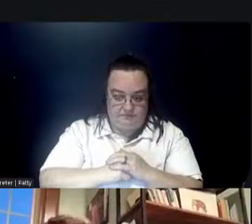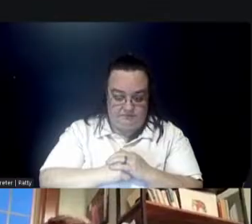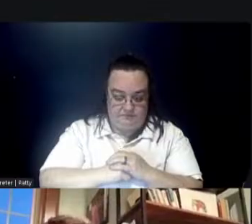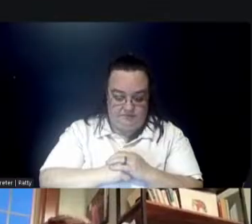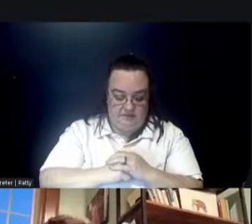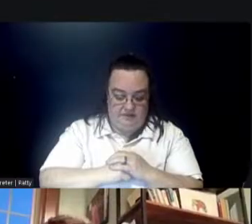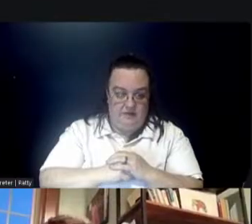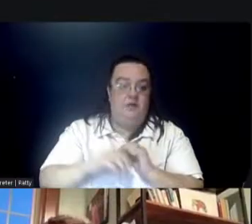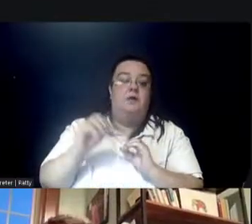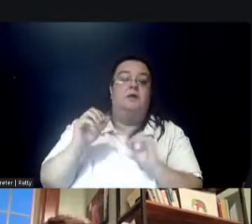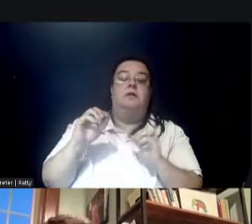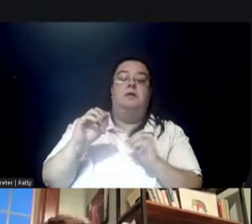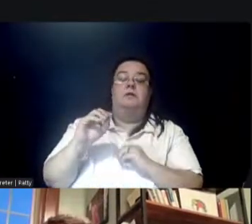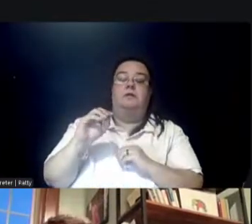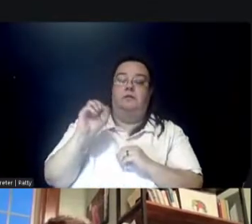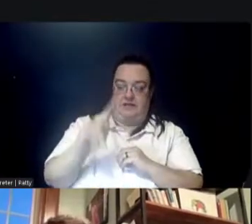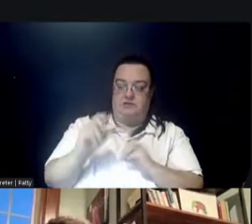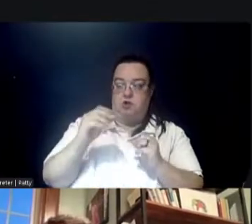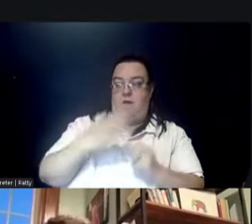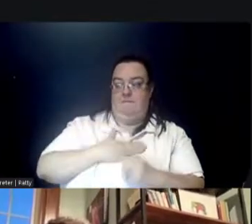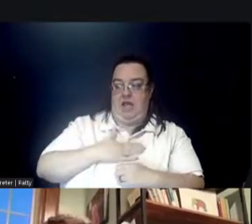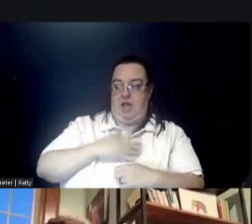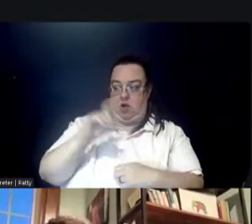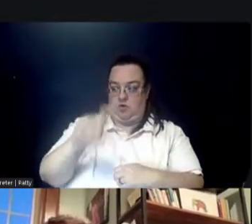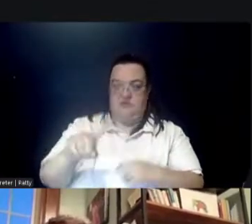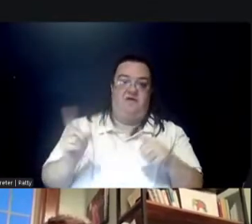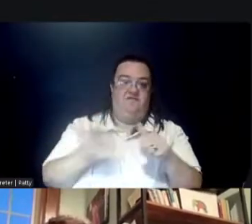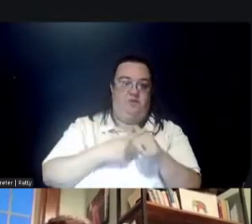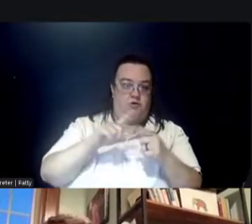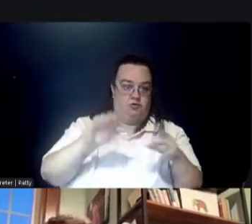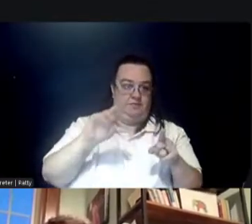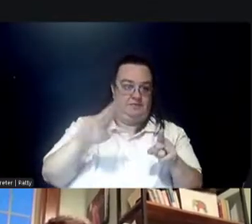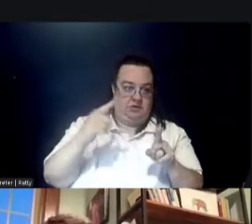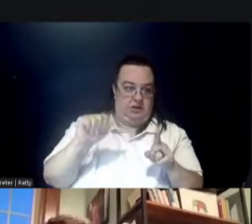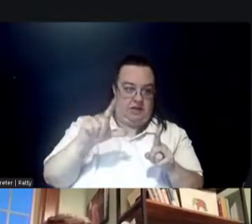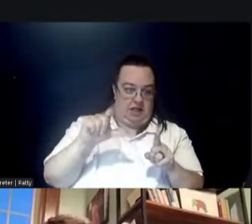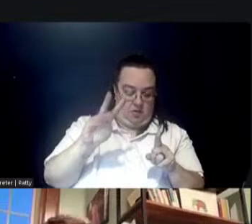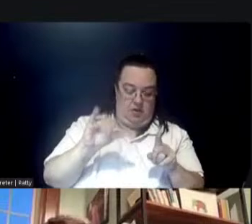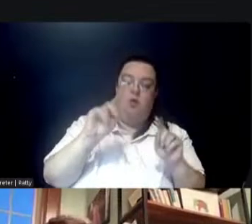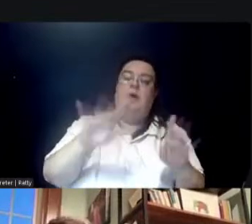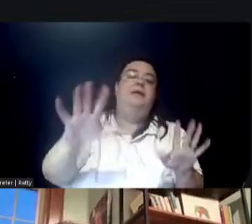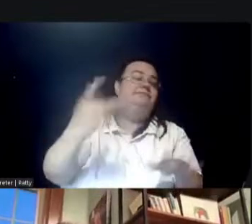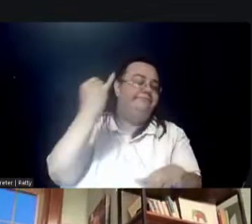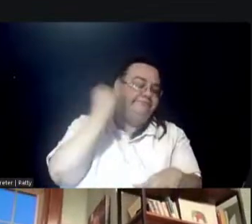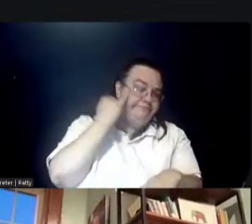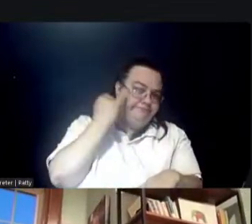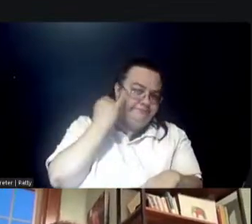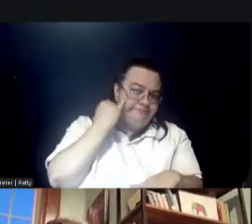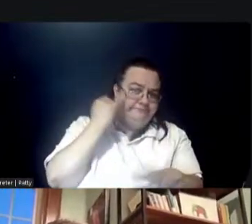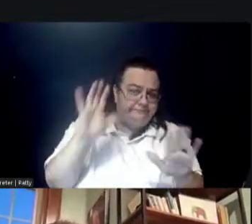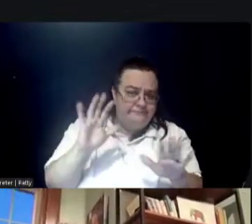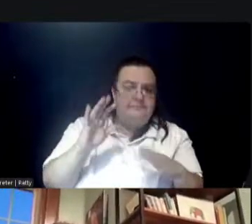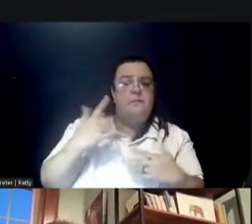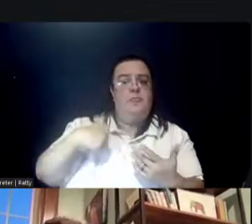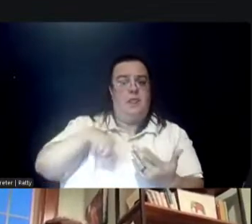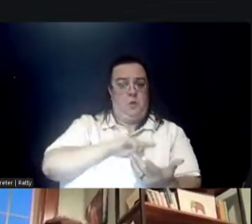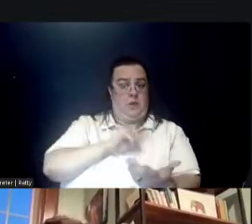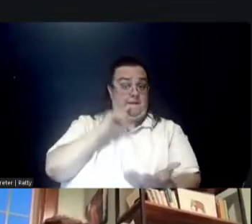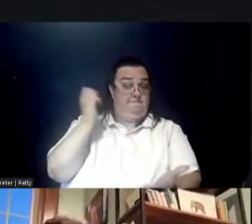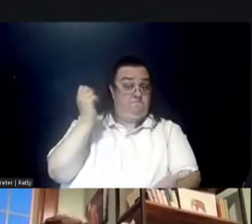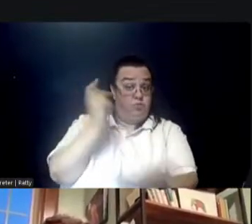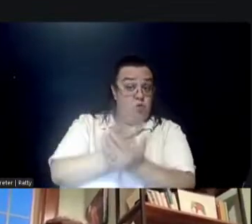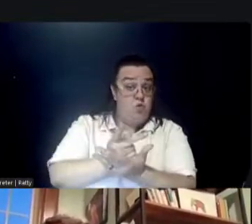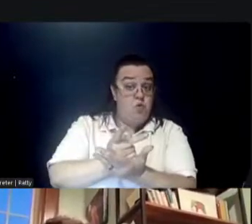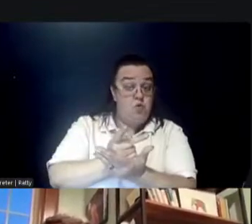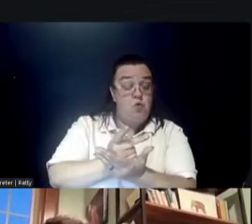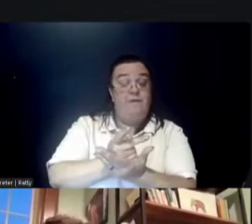All right, my question then, first to Mr. Galloway is, okay, let's say we approve